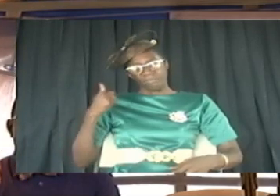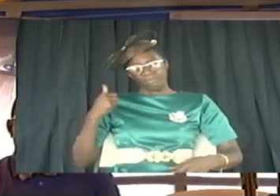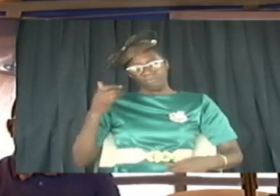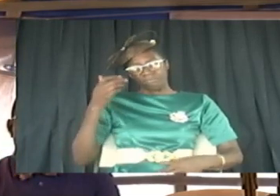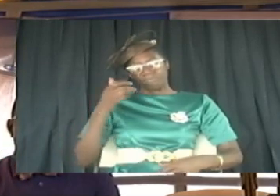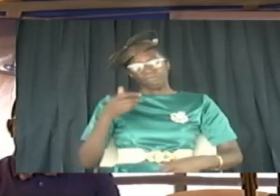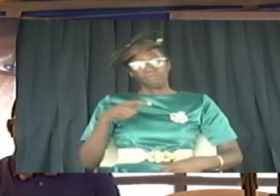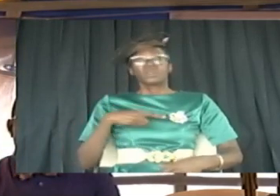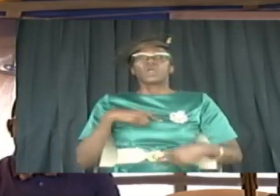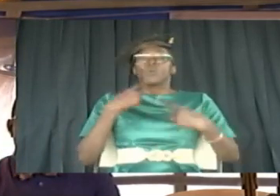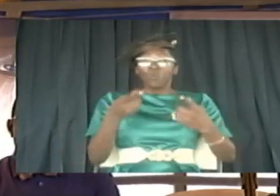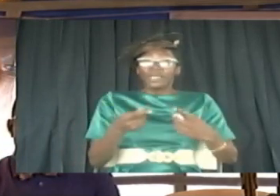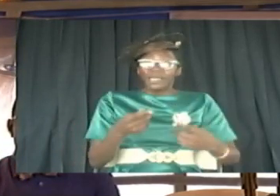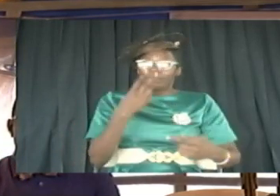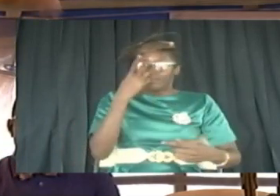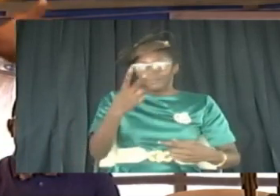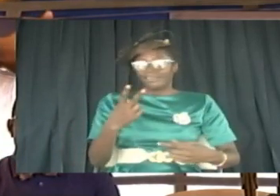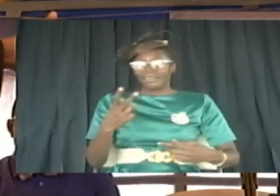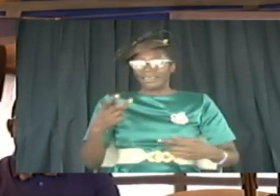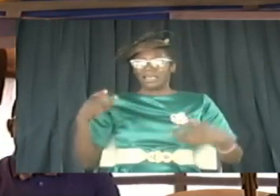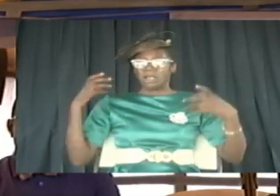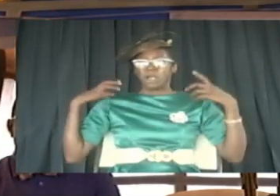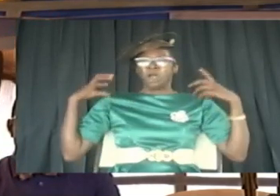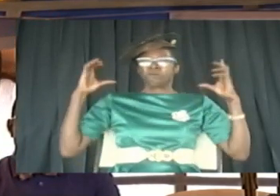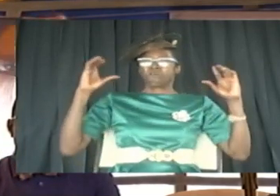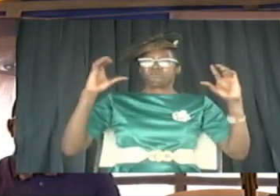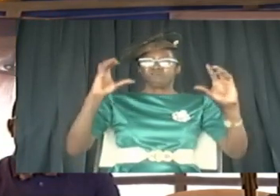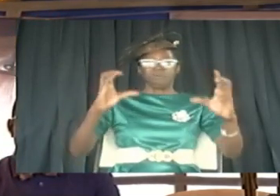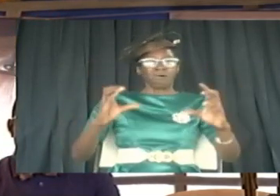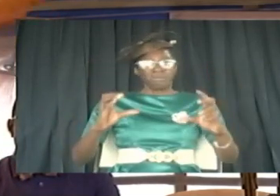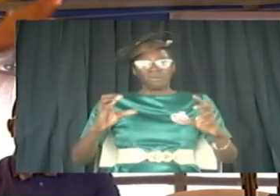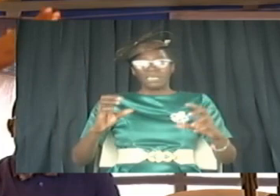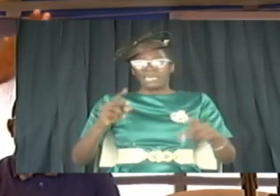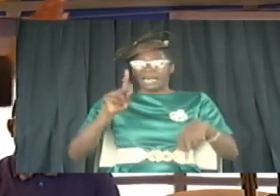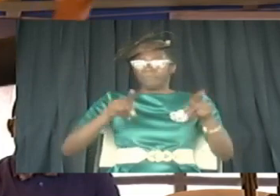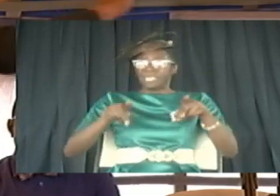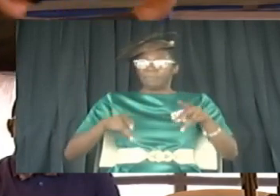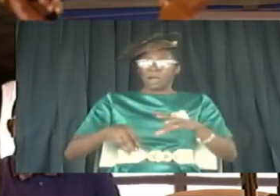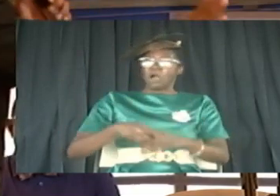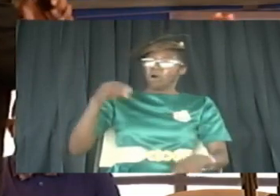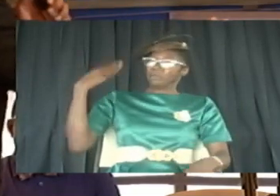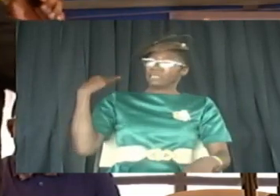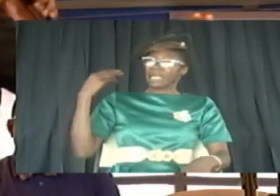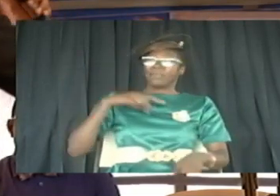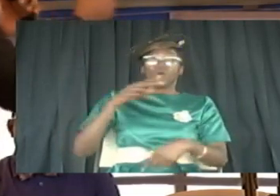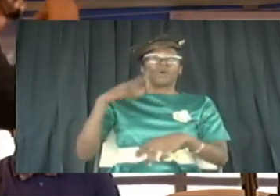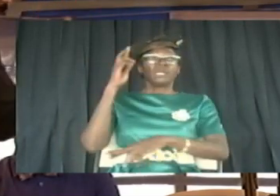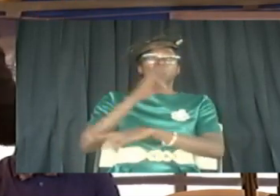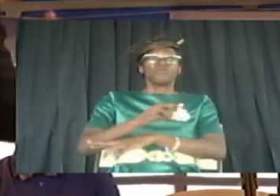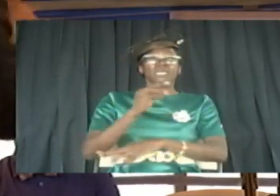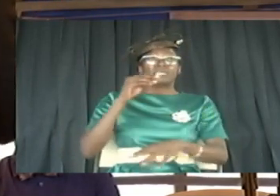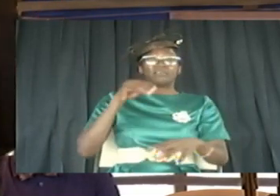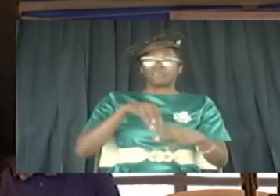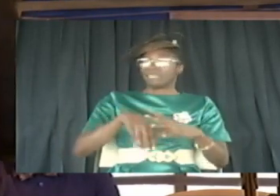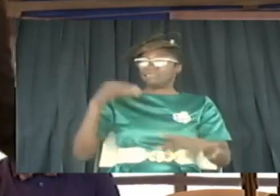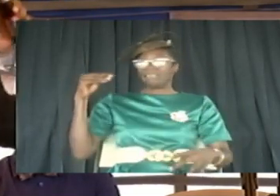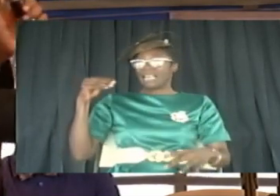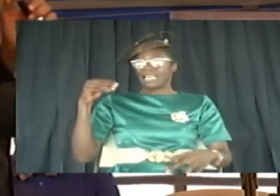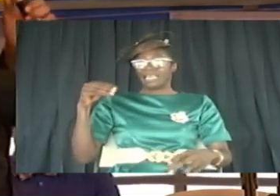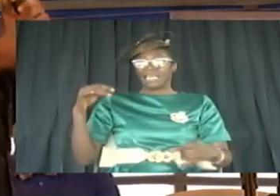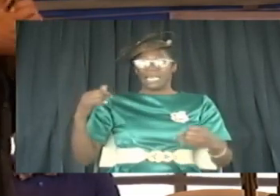there and I saw the crowd, people were on the outside and all of that kind of, when I eventually reached inside, the line at the